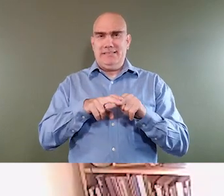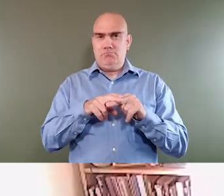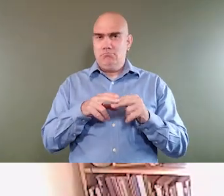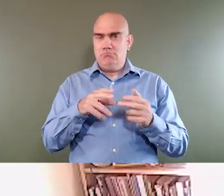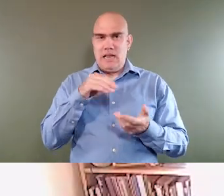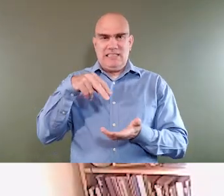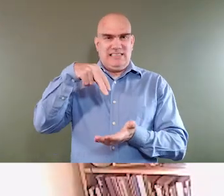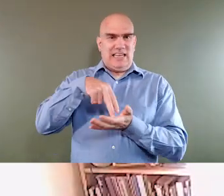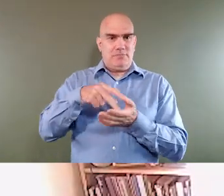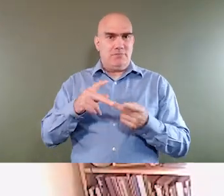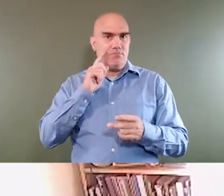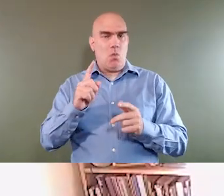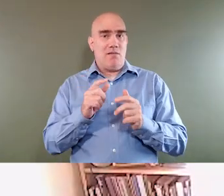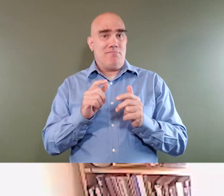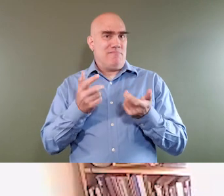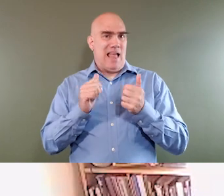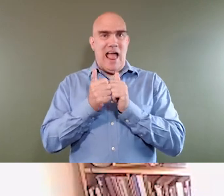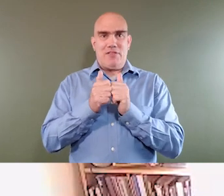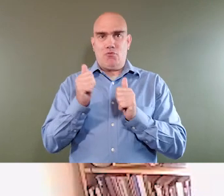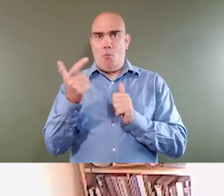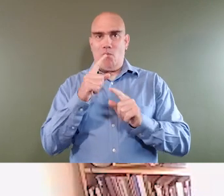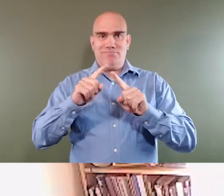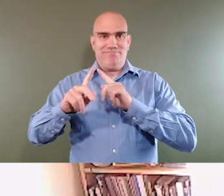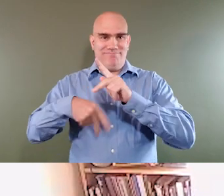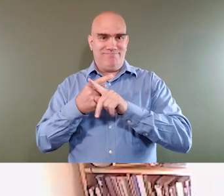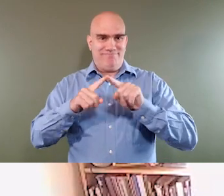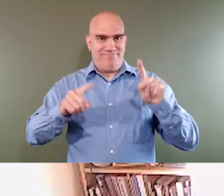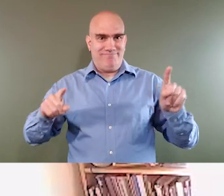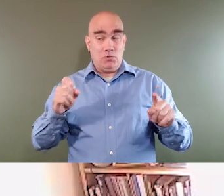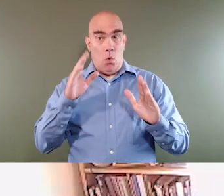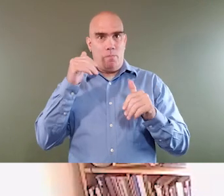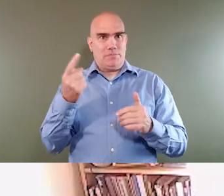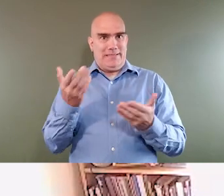position for athletes of all abilities. So hopefully there's something here for you.